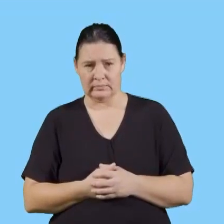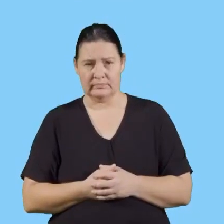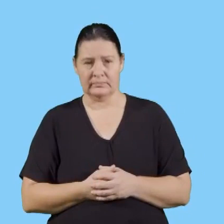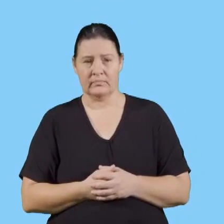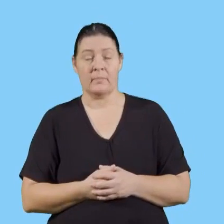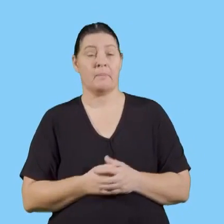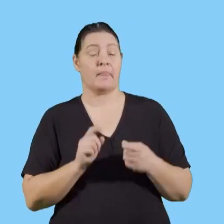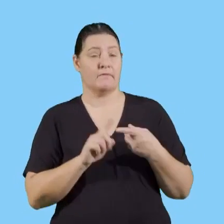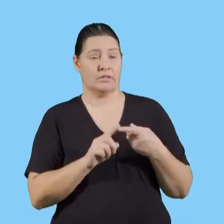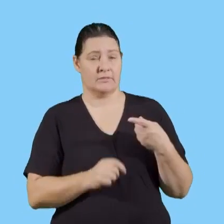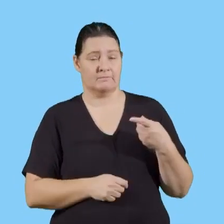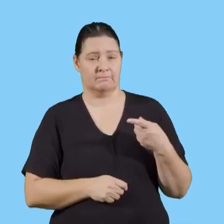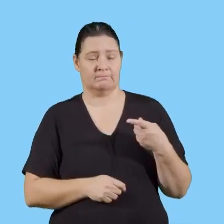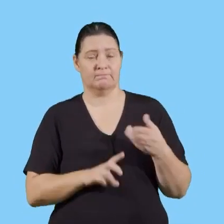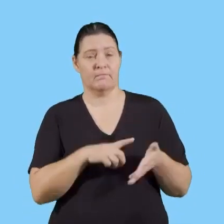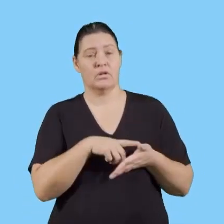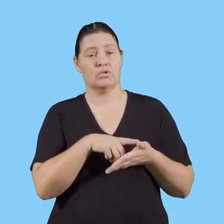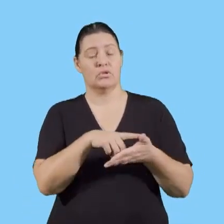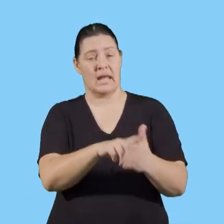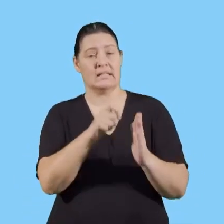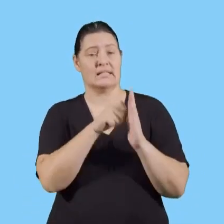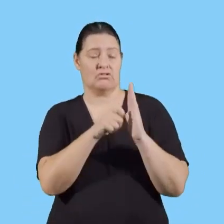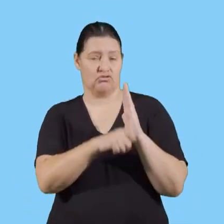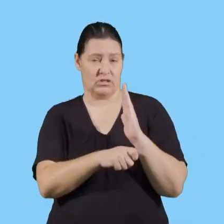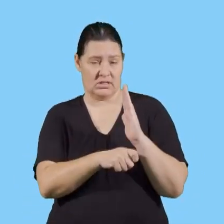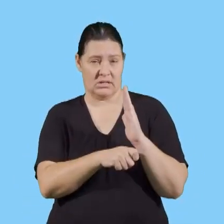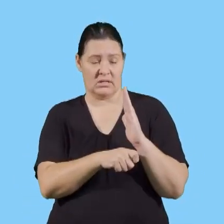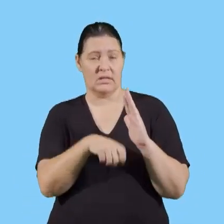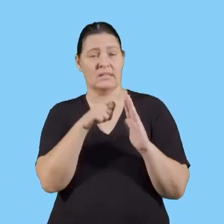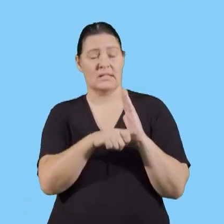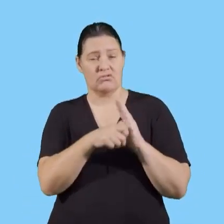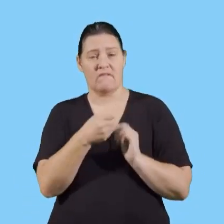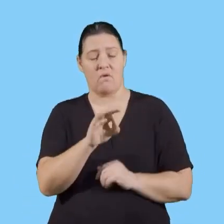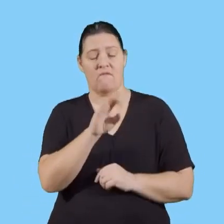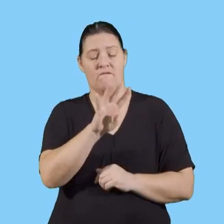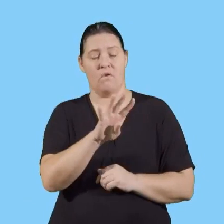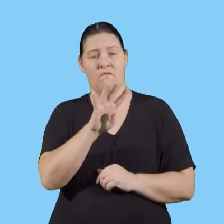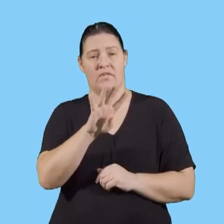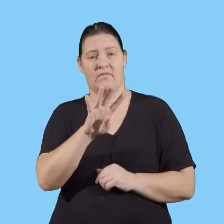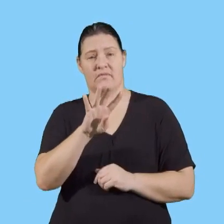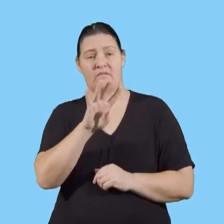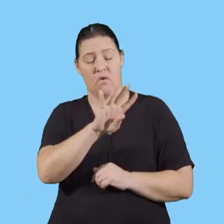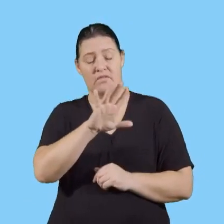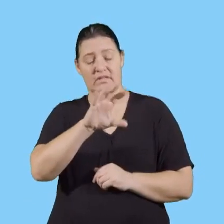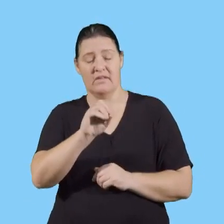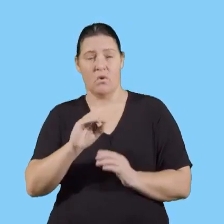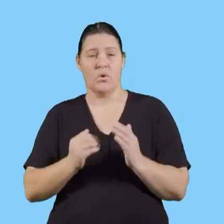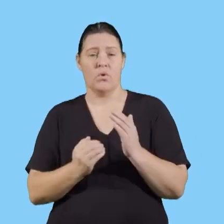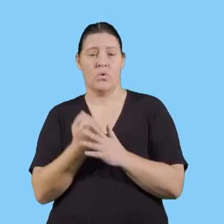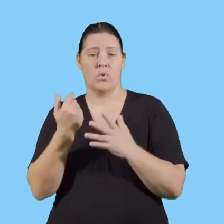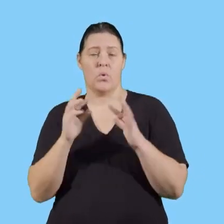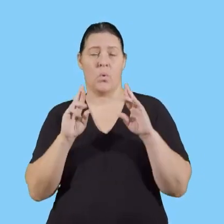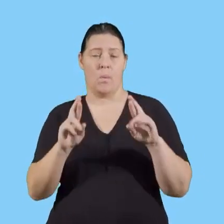Number one, it says donated stationery, and the stationery is for 450 to New Hope